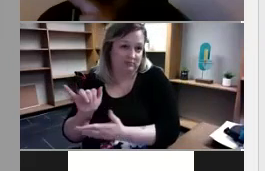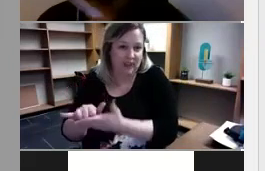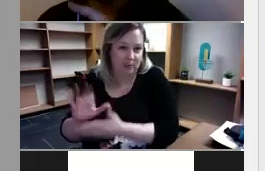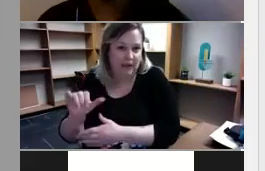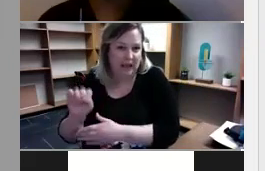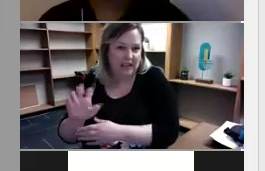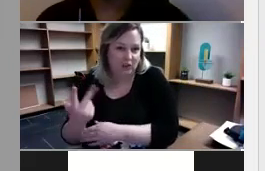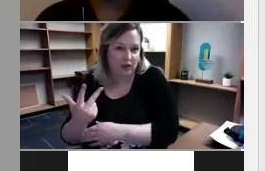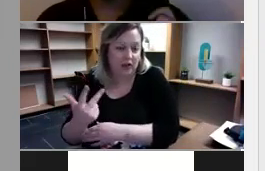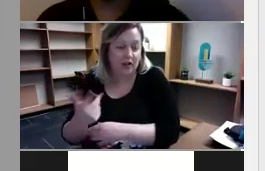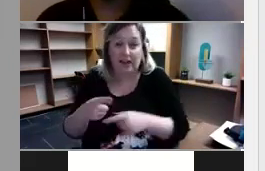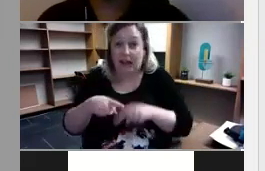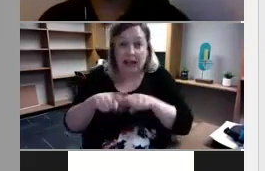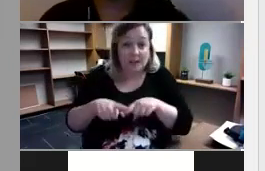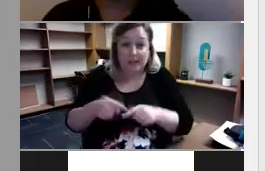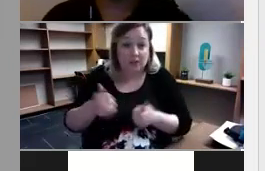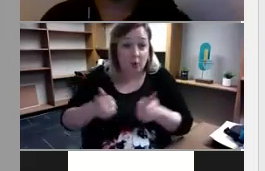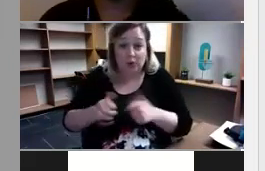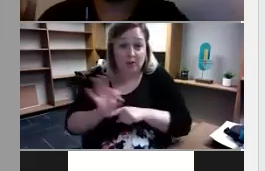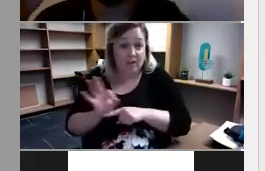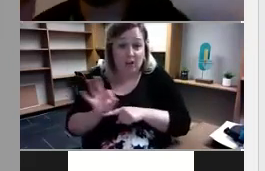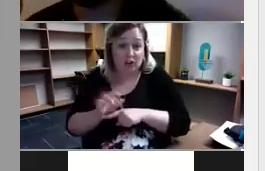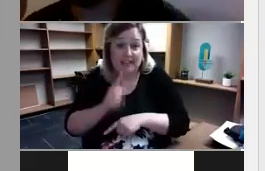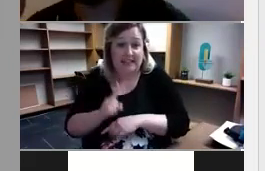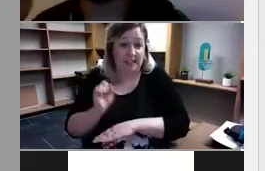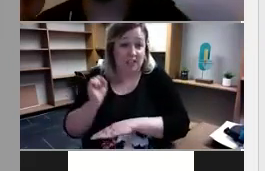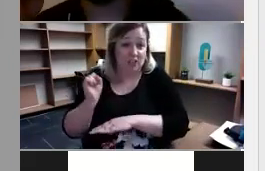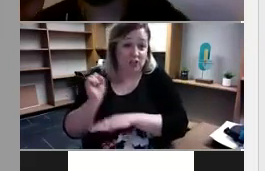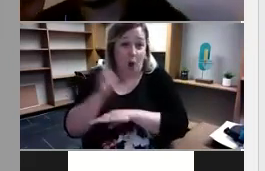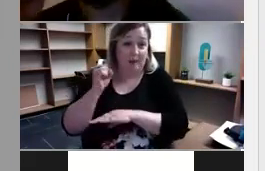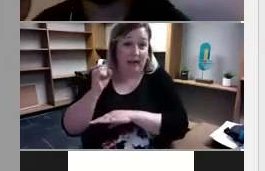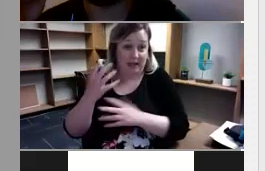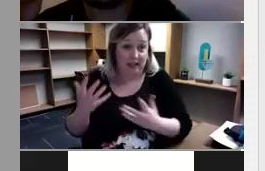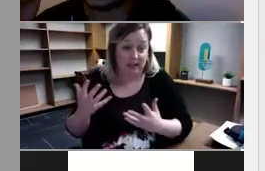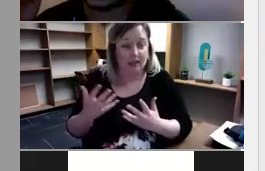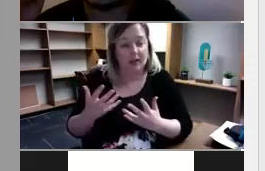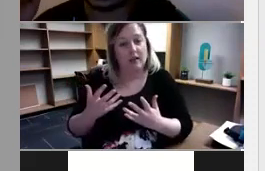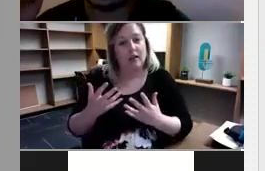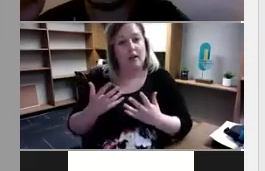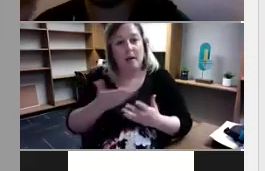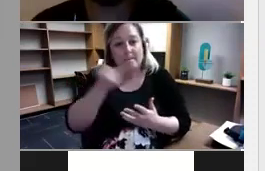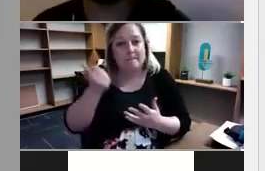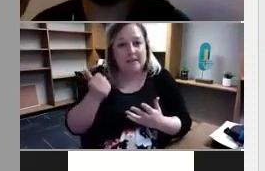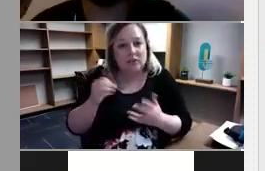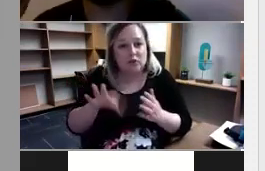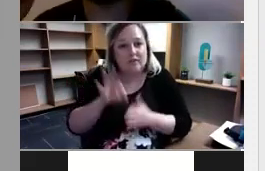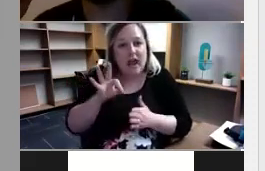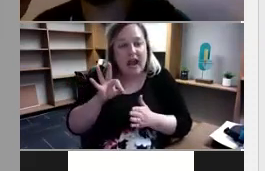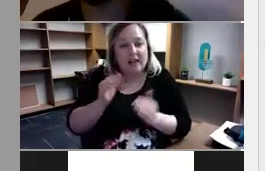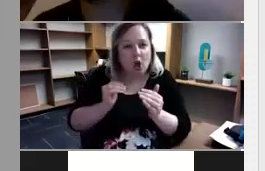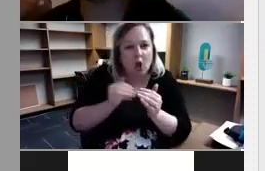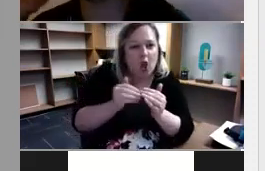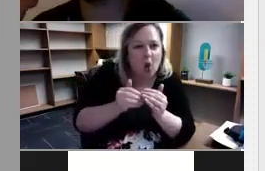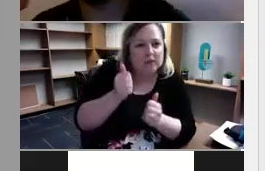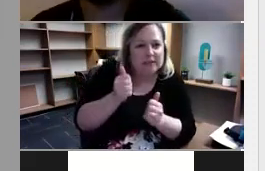depends which function dominates. It's usually a good idea to find the closest, tightest match that you can, and then you just